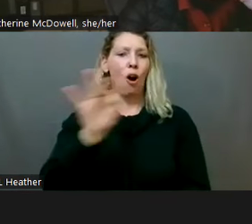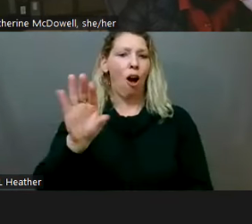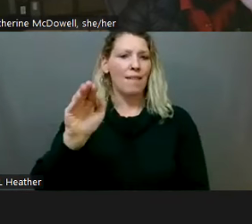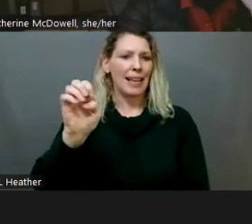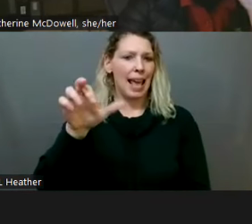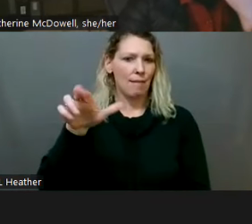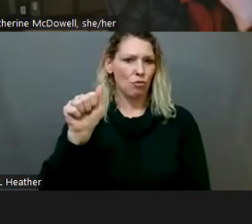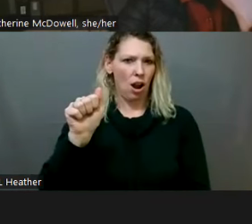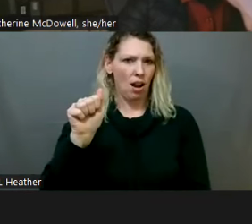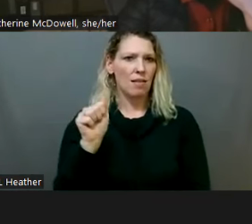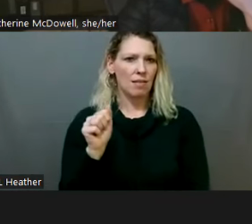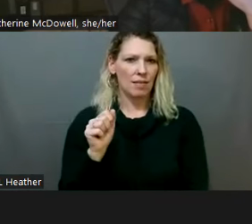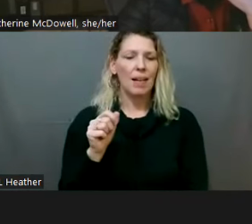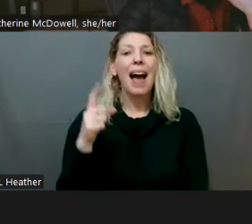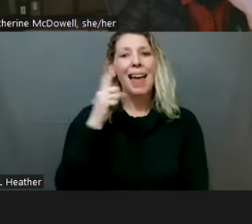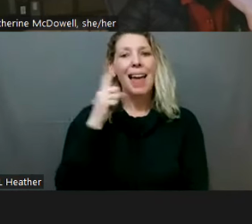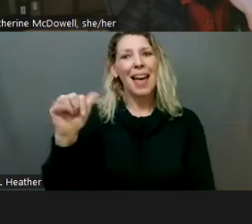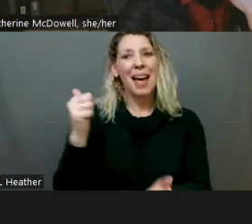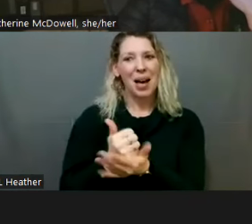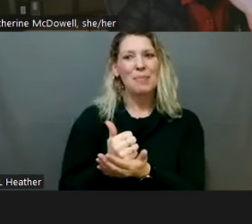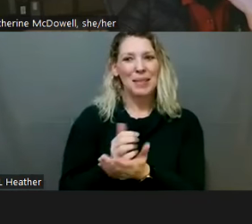quick. I think that helps.